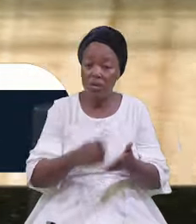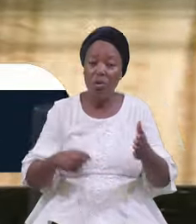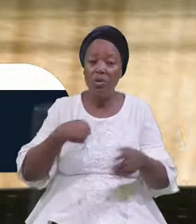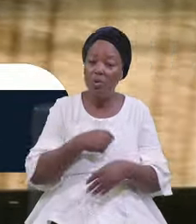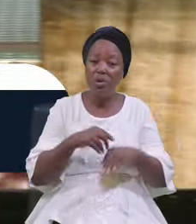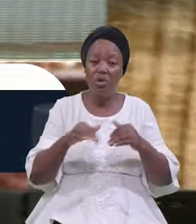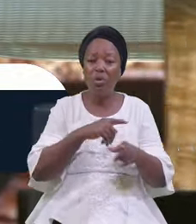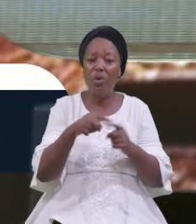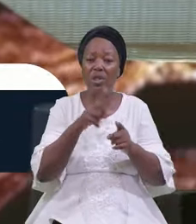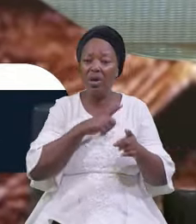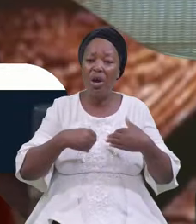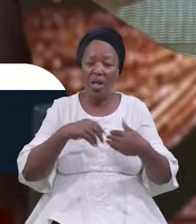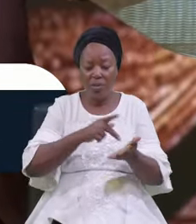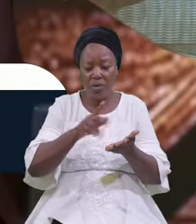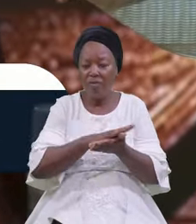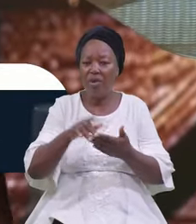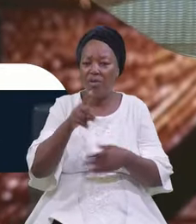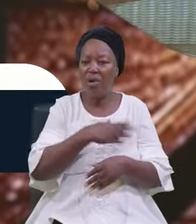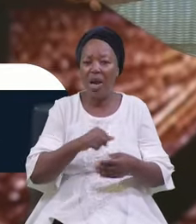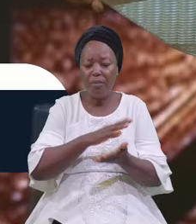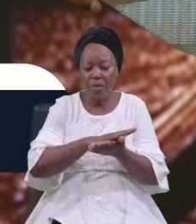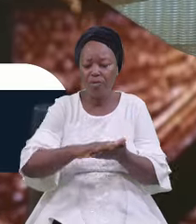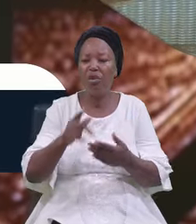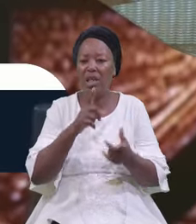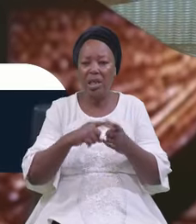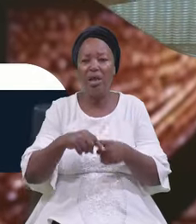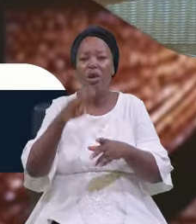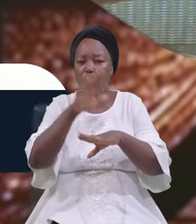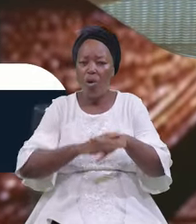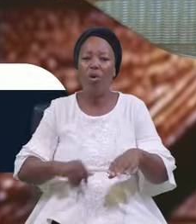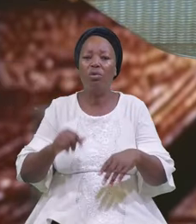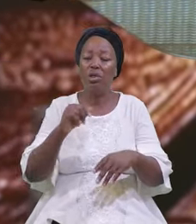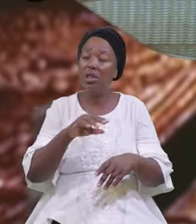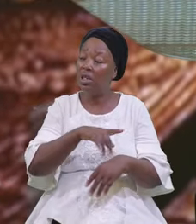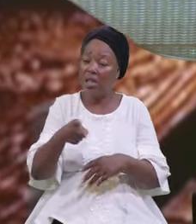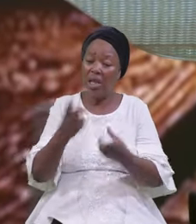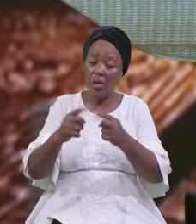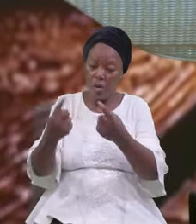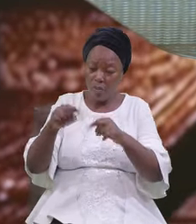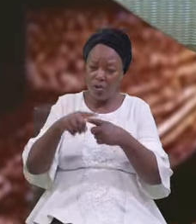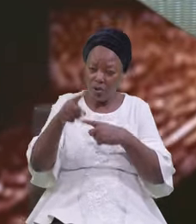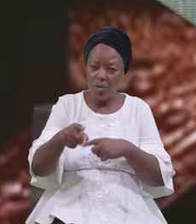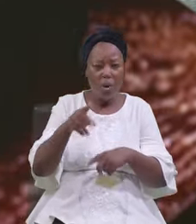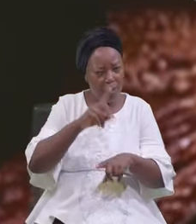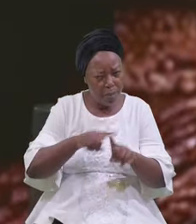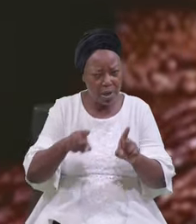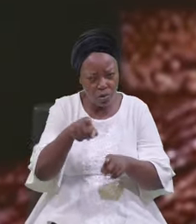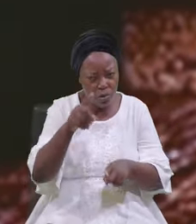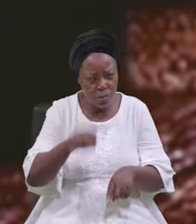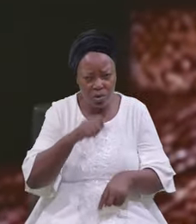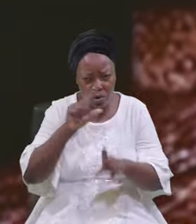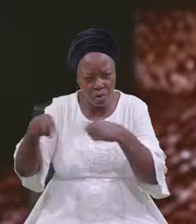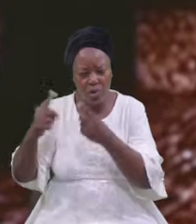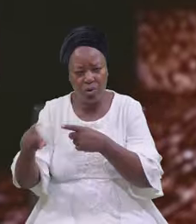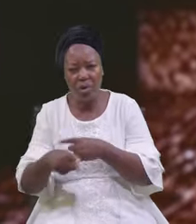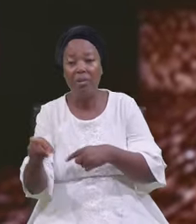has purified you and purged you. They can come unto you, but you don't go unto them. They can come to be like you,